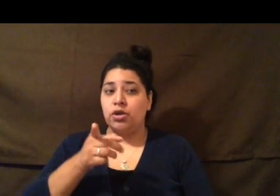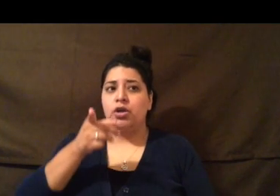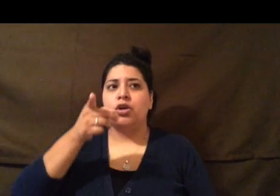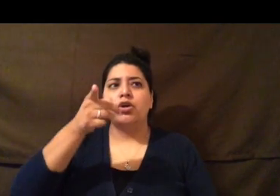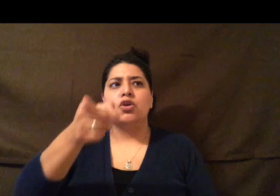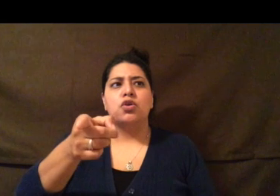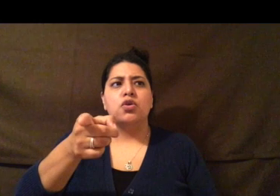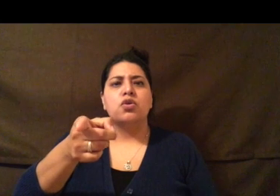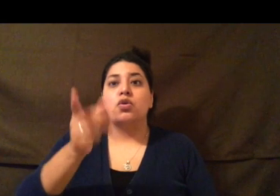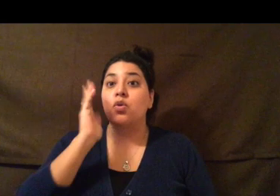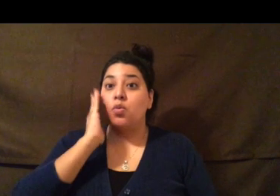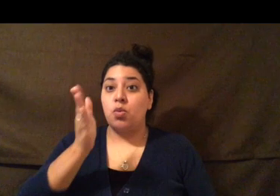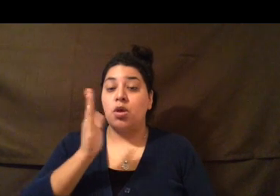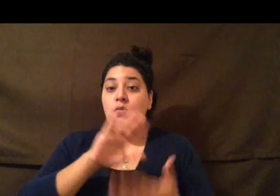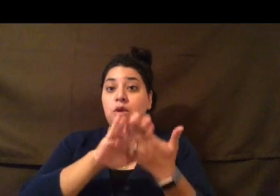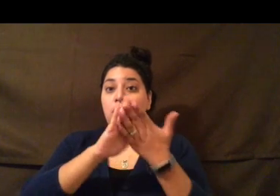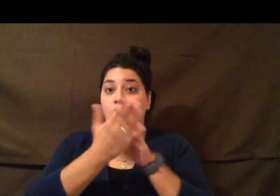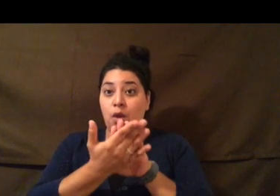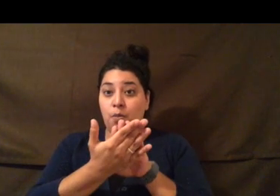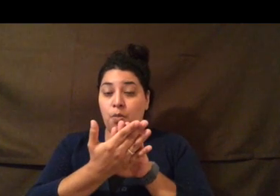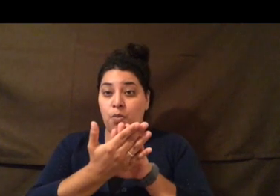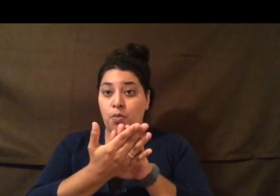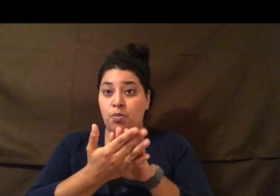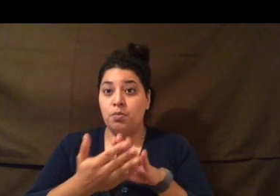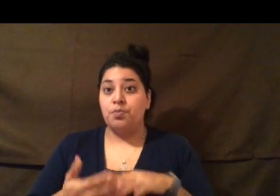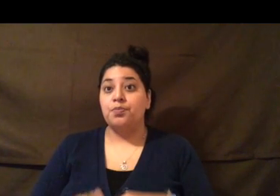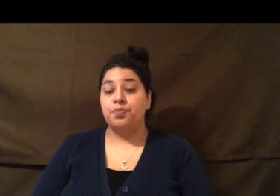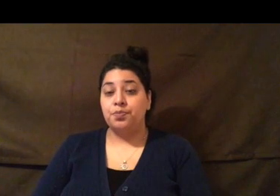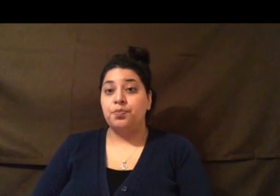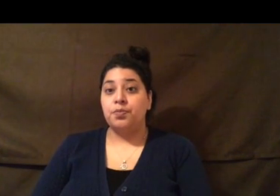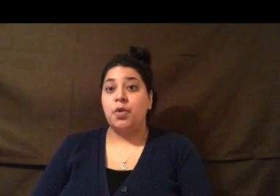you will be